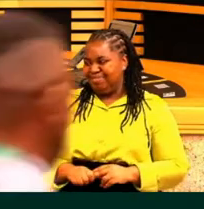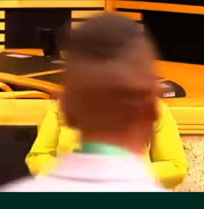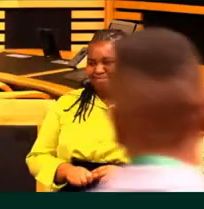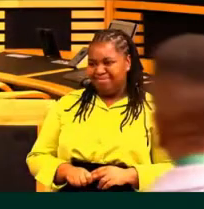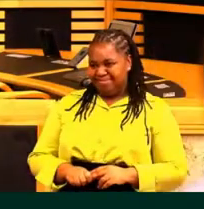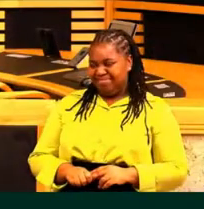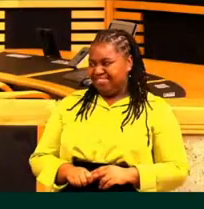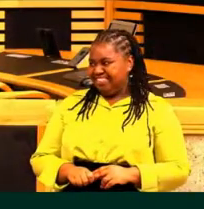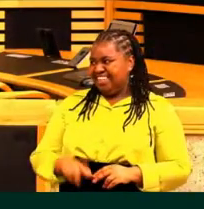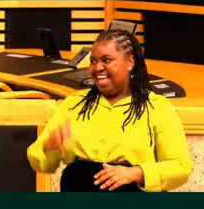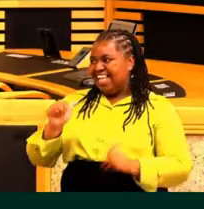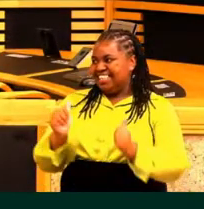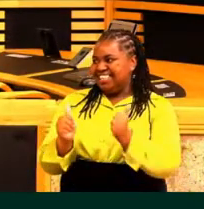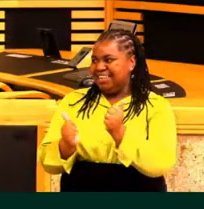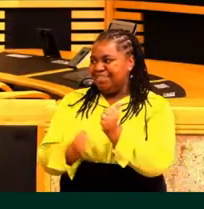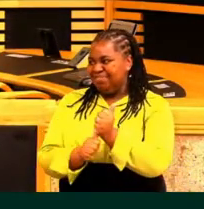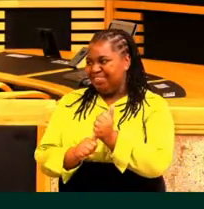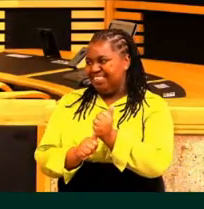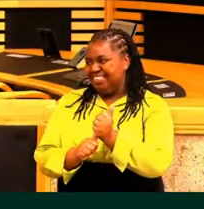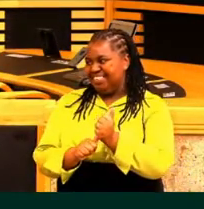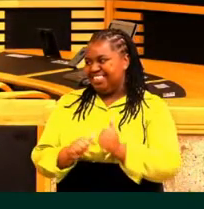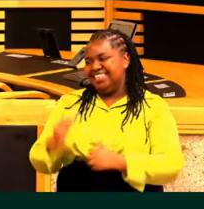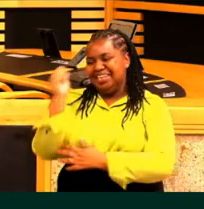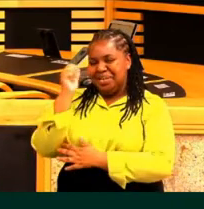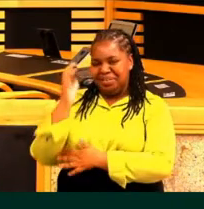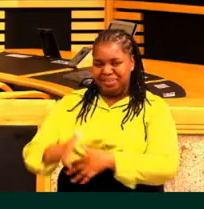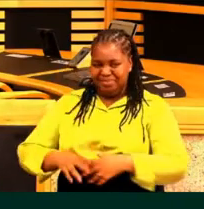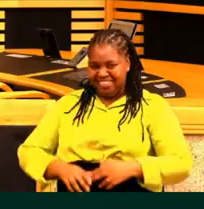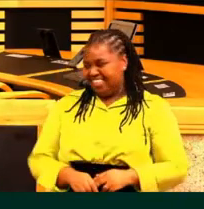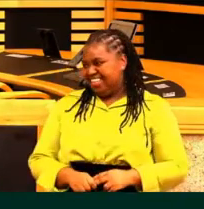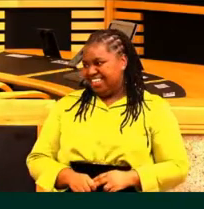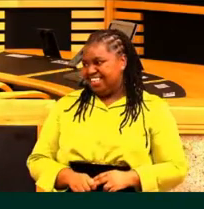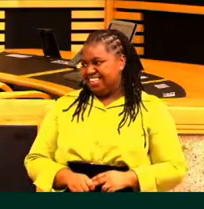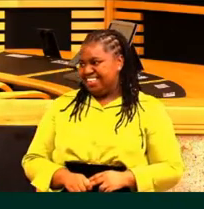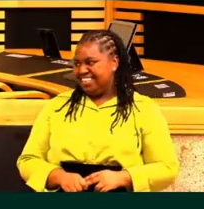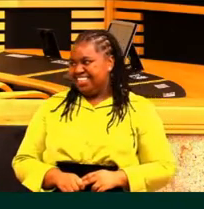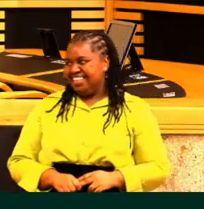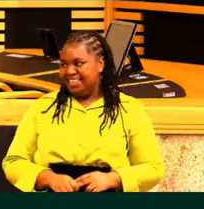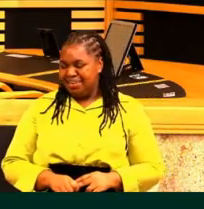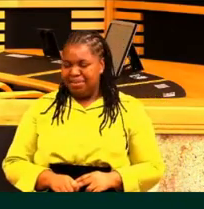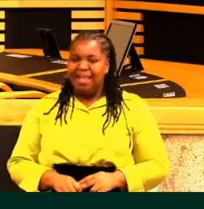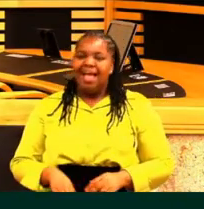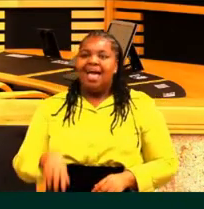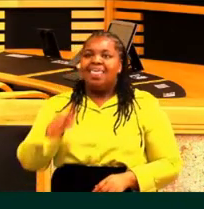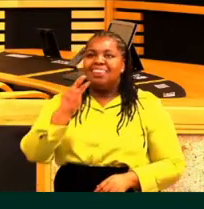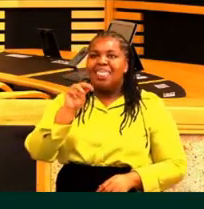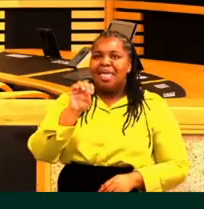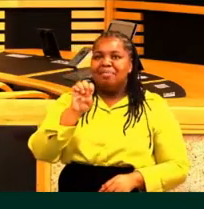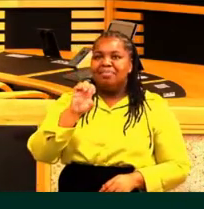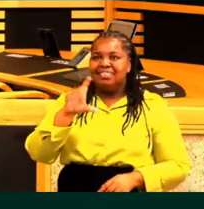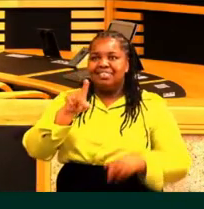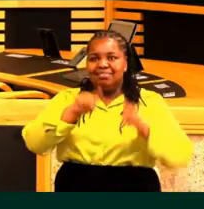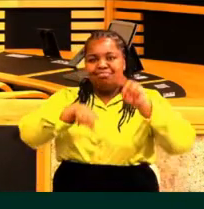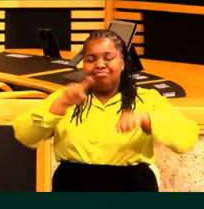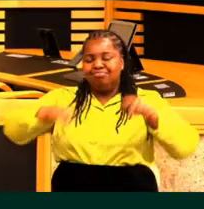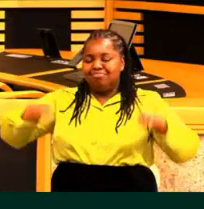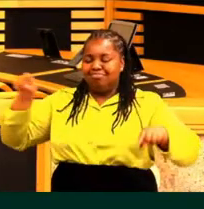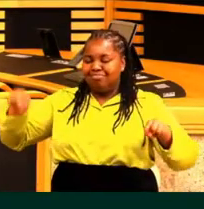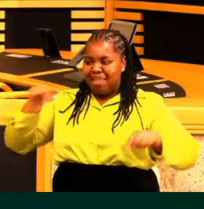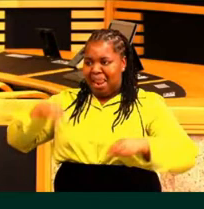the deputy speaker of the of the legislature embassies of various departments in the